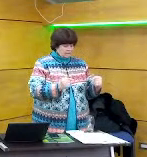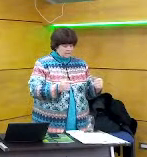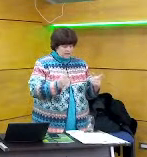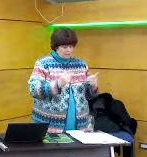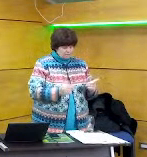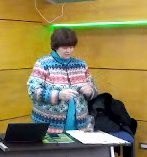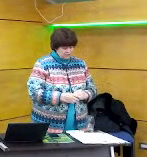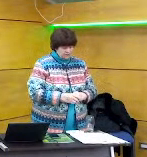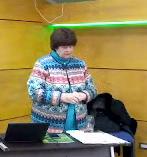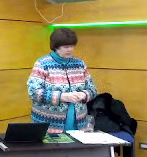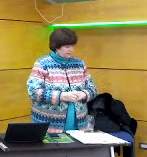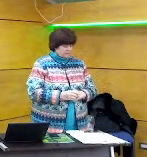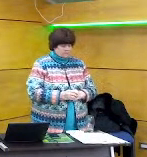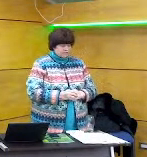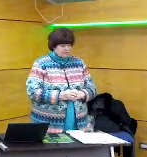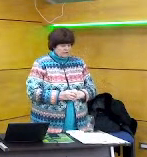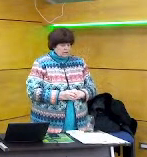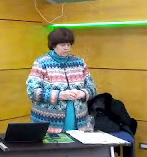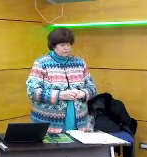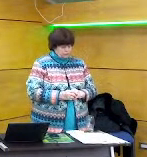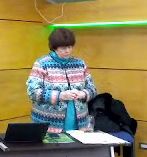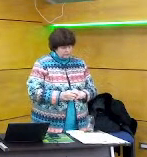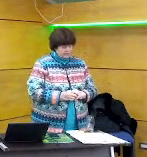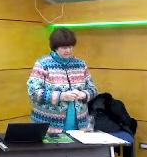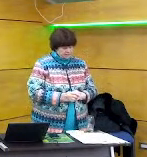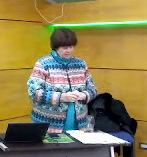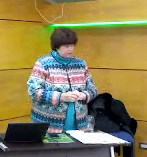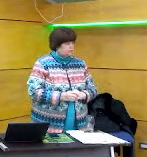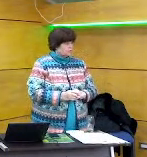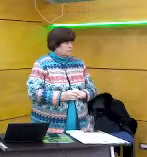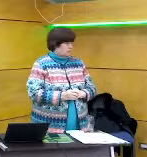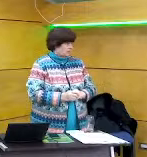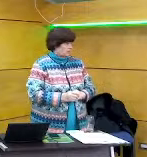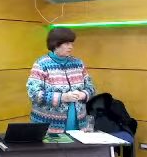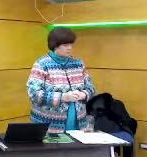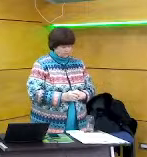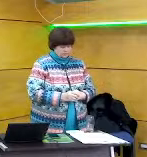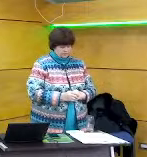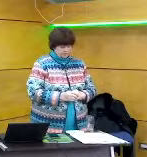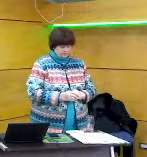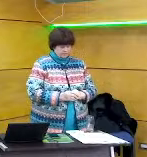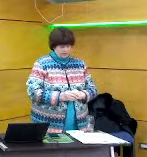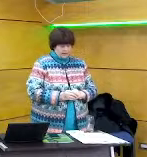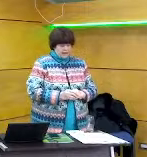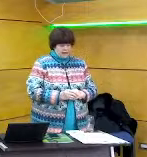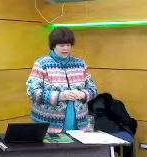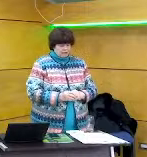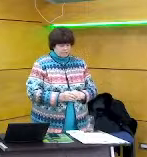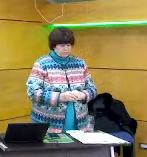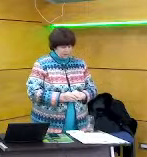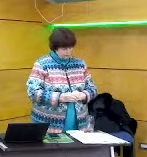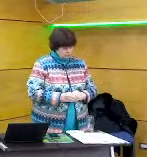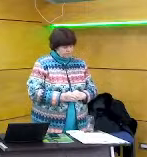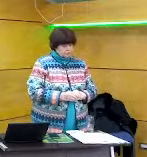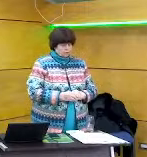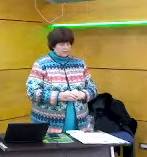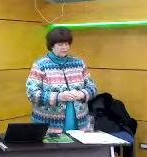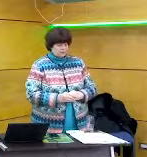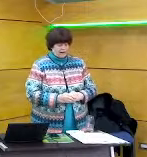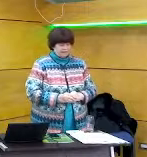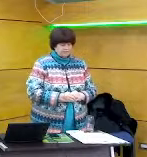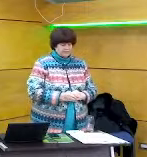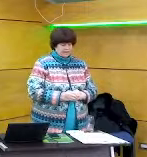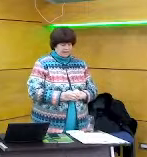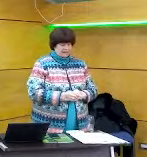Again, the competition is for juniors and senior students to write a short